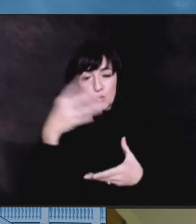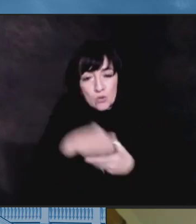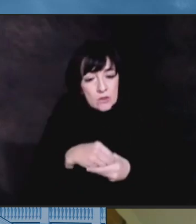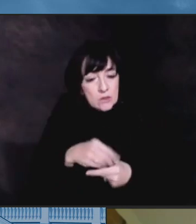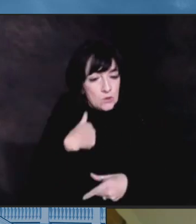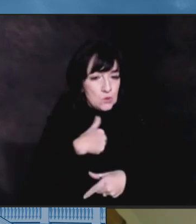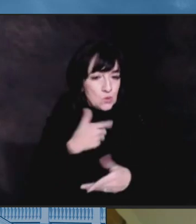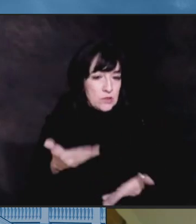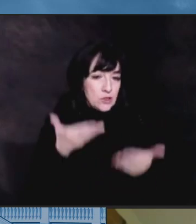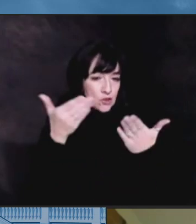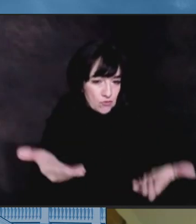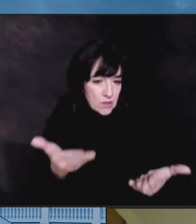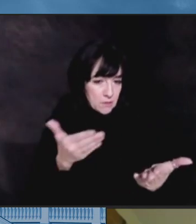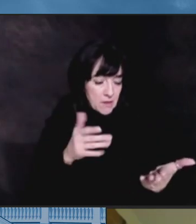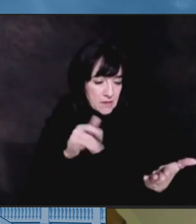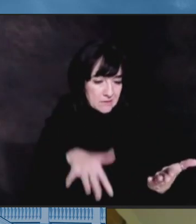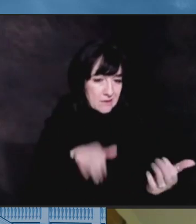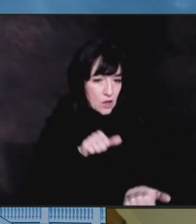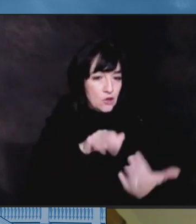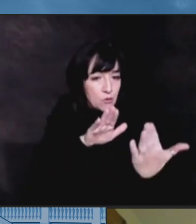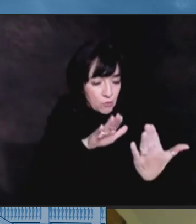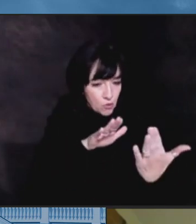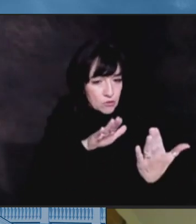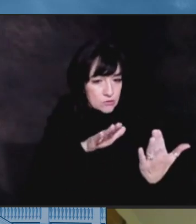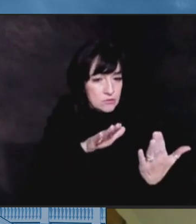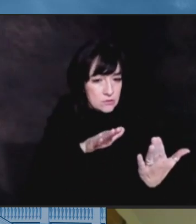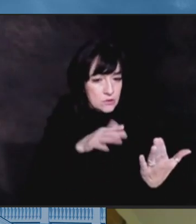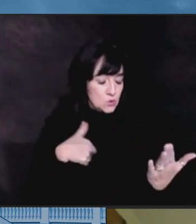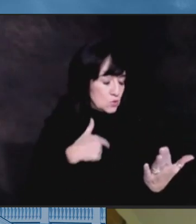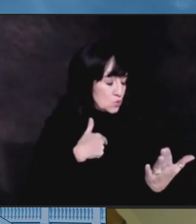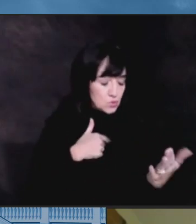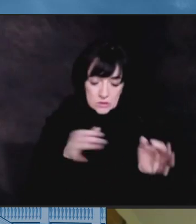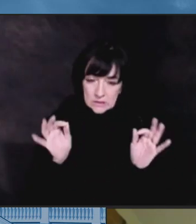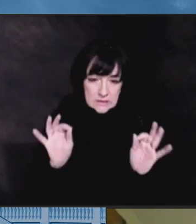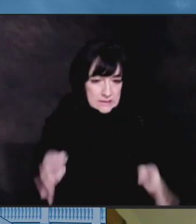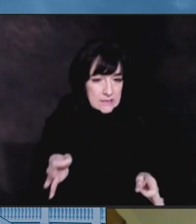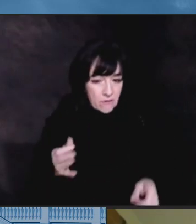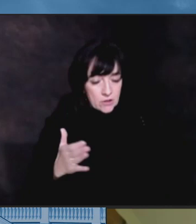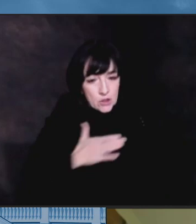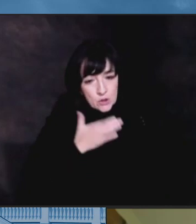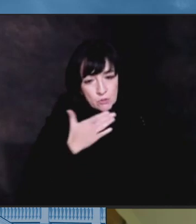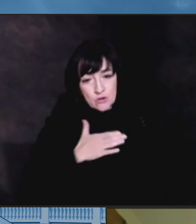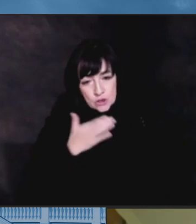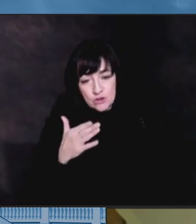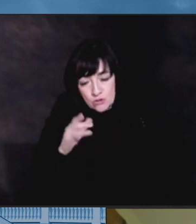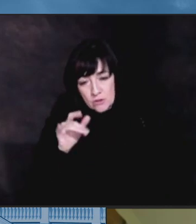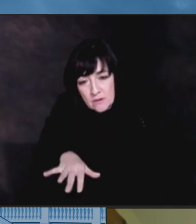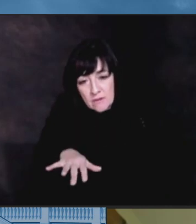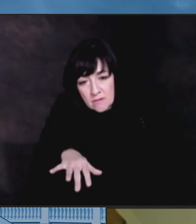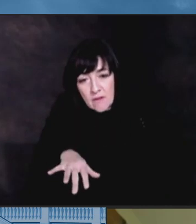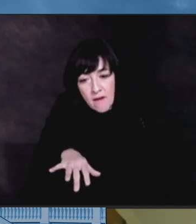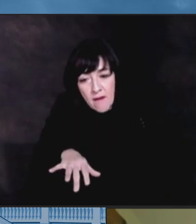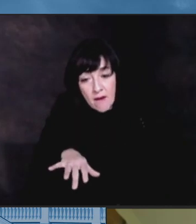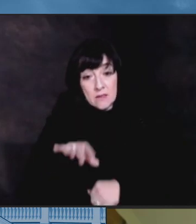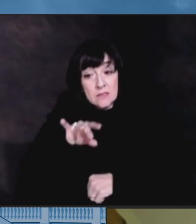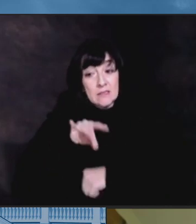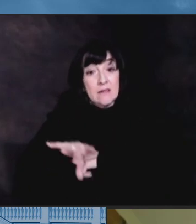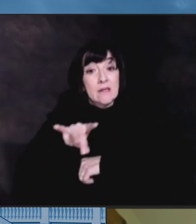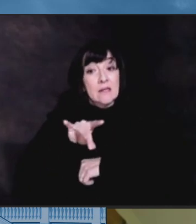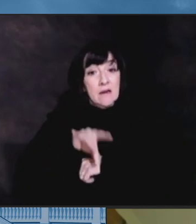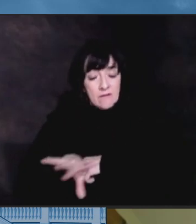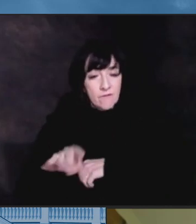taking, and we certainly appreciate the advice we get from the professionals, both